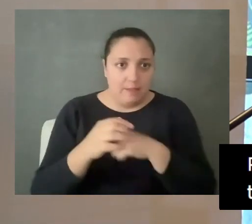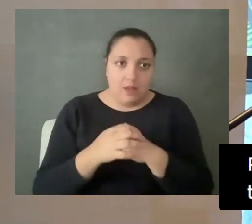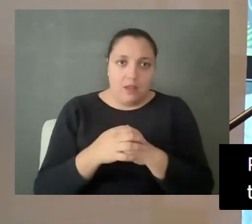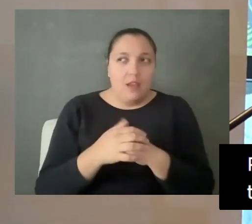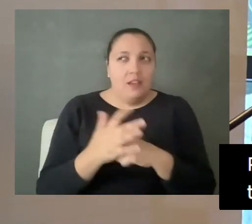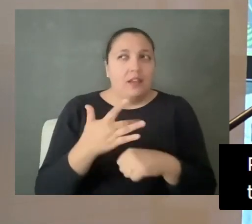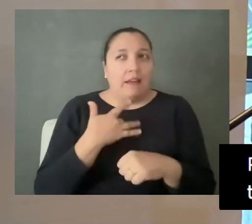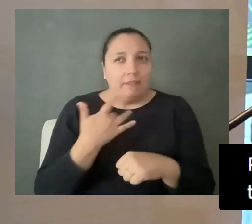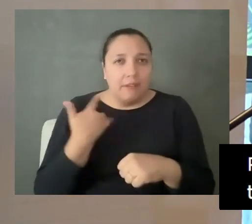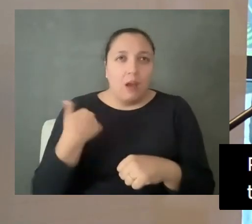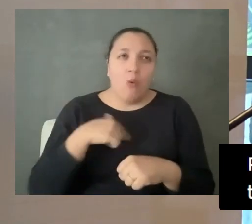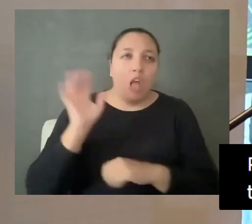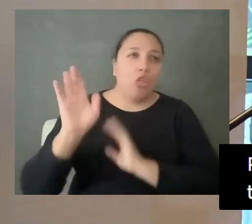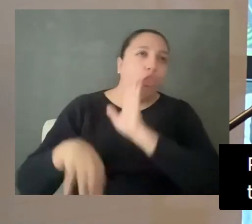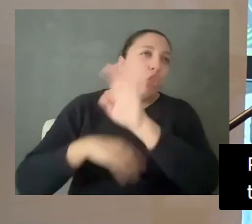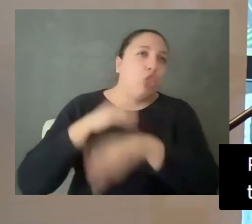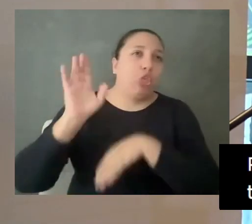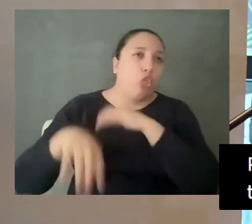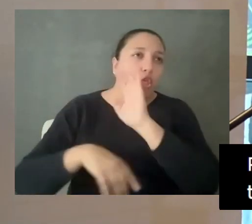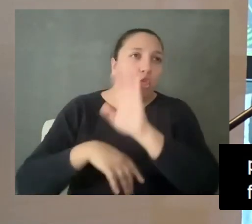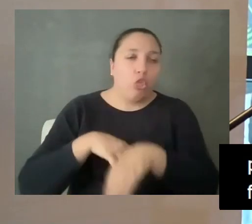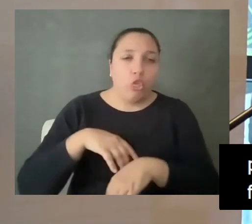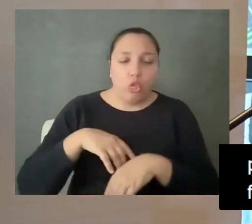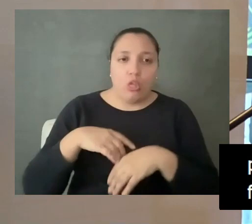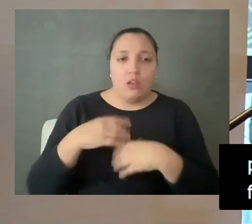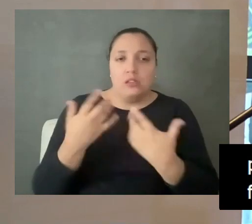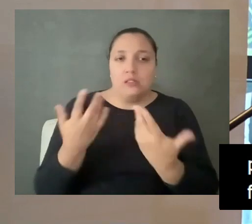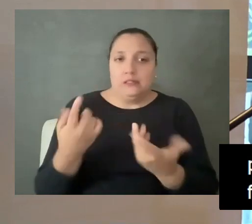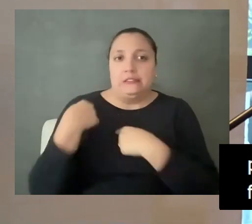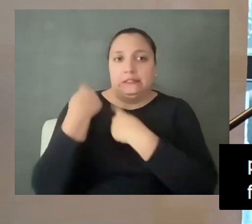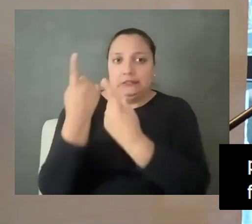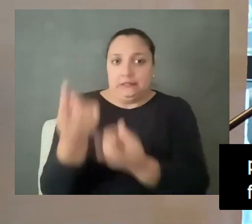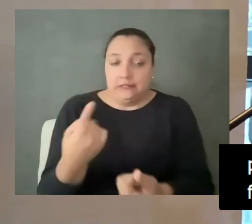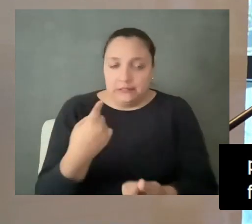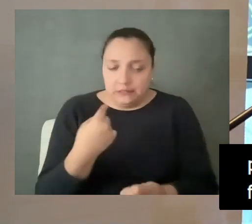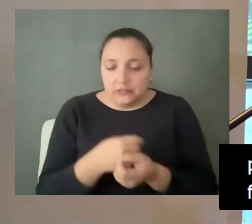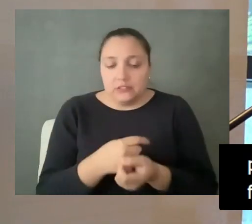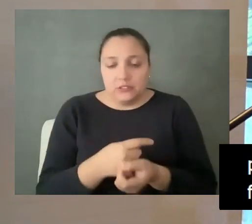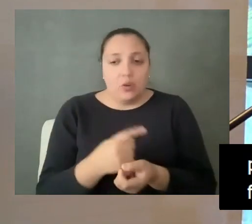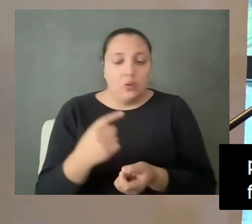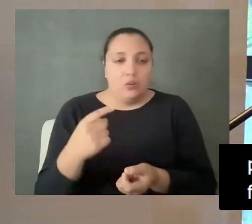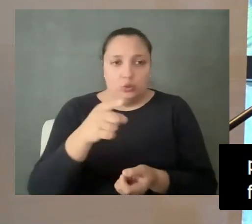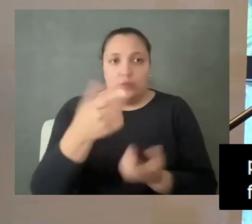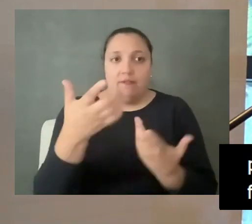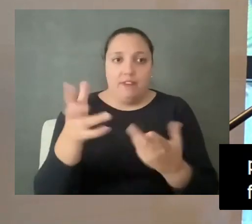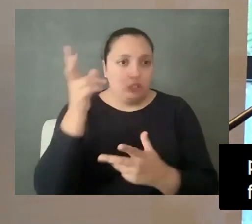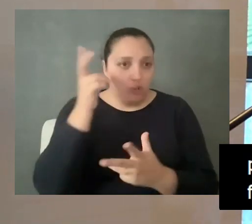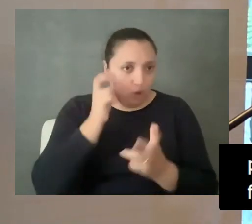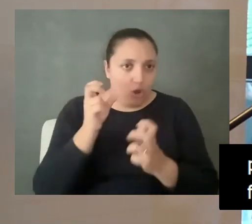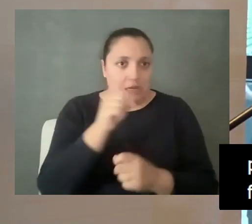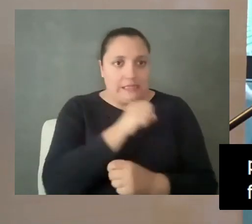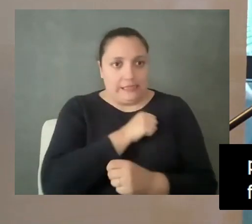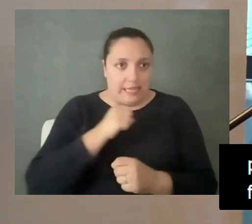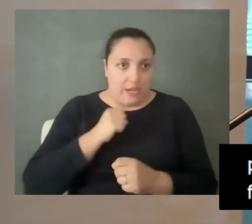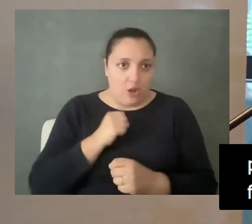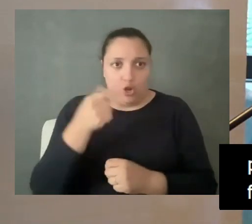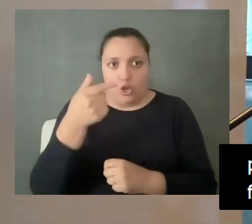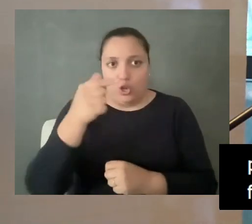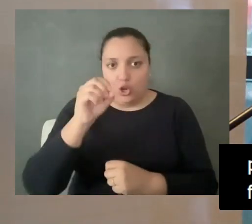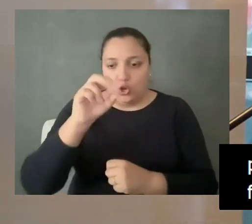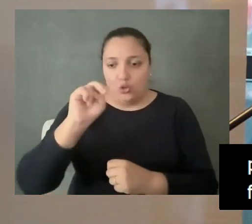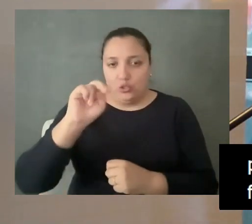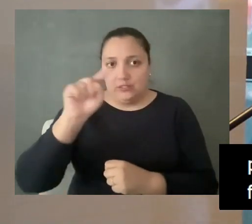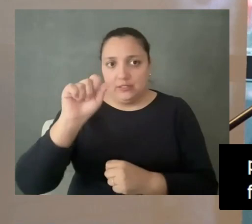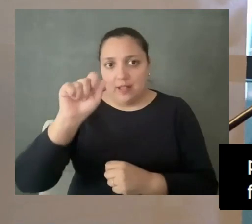to. And it really, as you heard Senator Gonzalez discuss, there's almost no aspect of our lives that